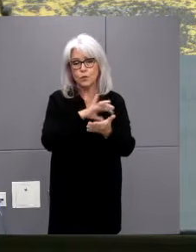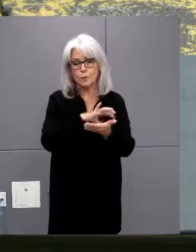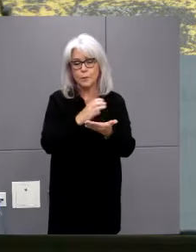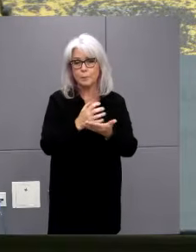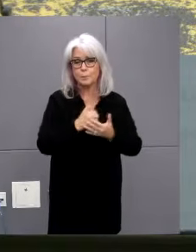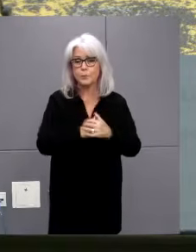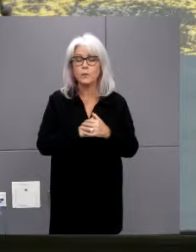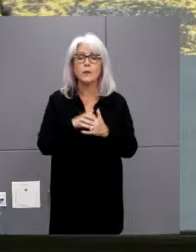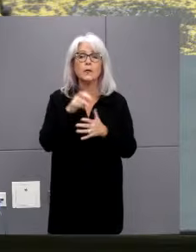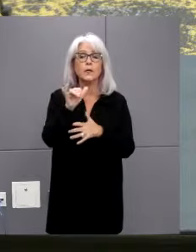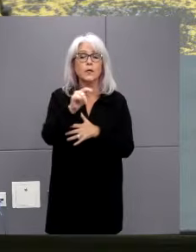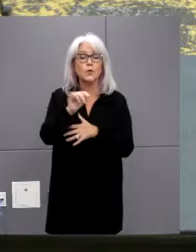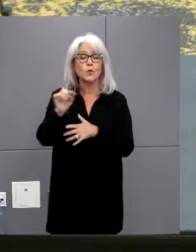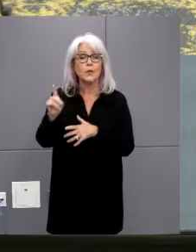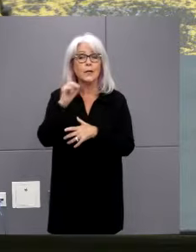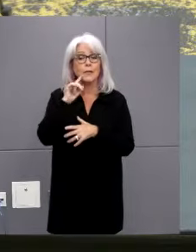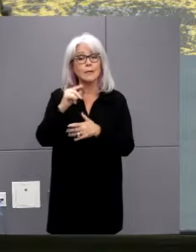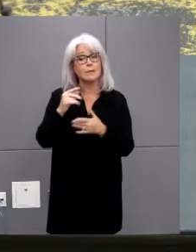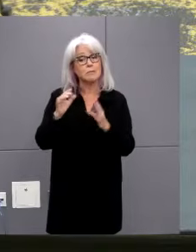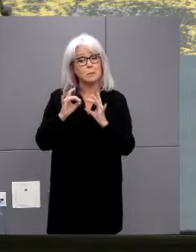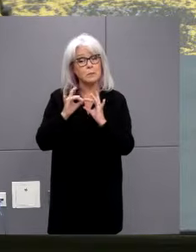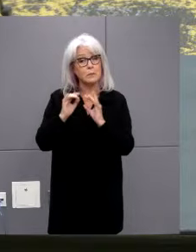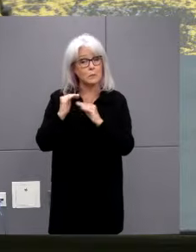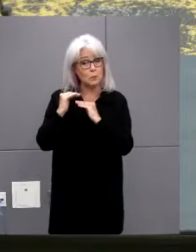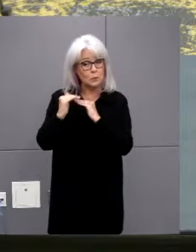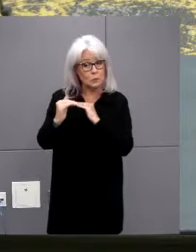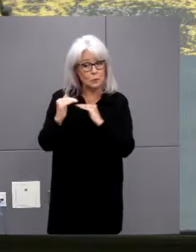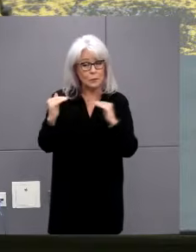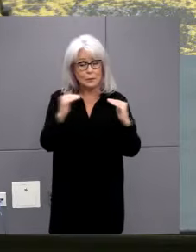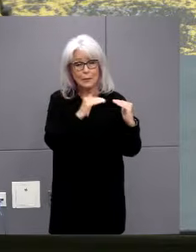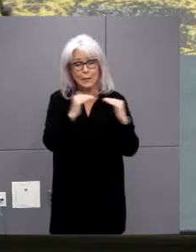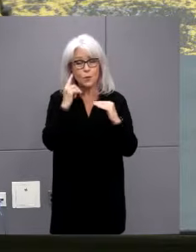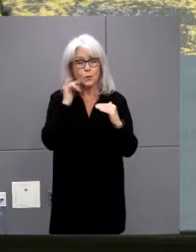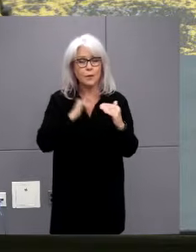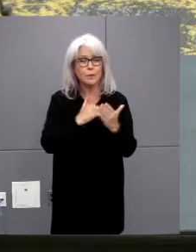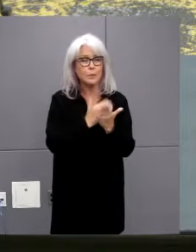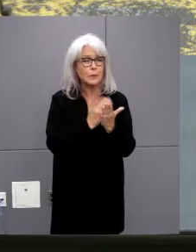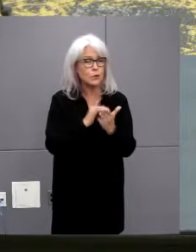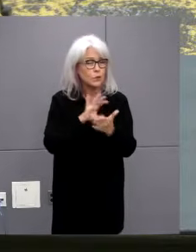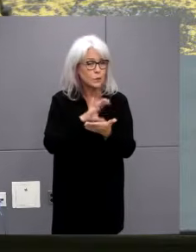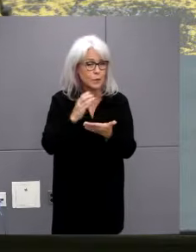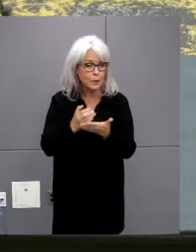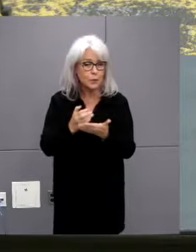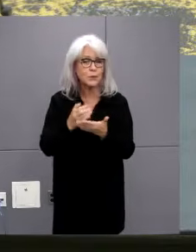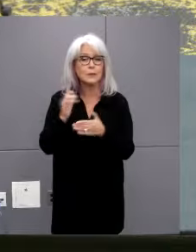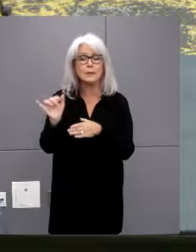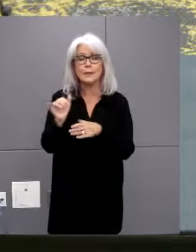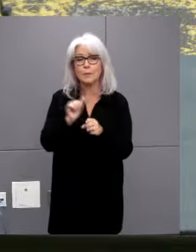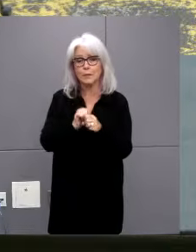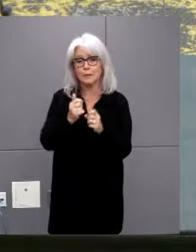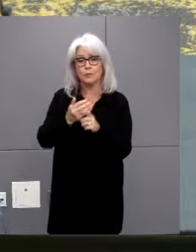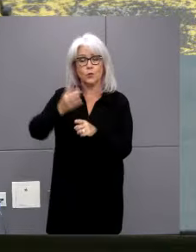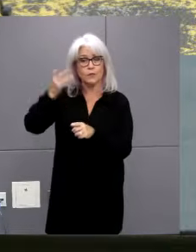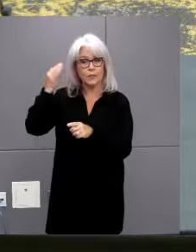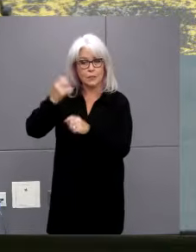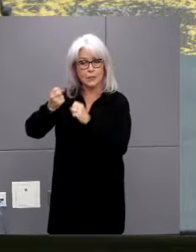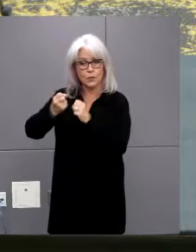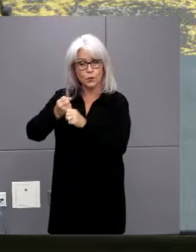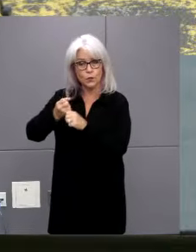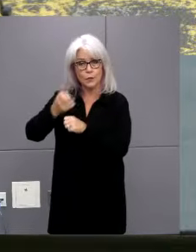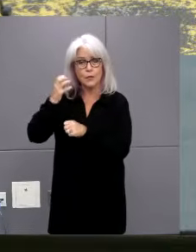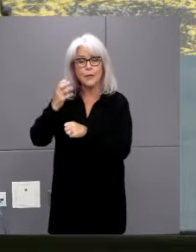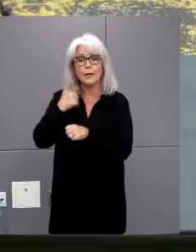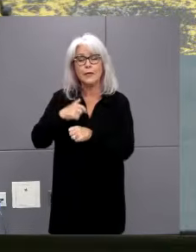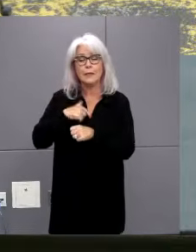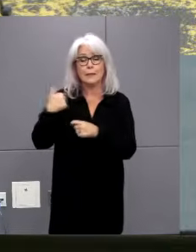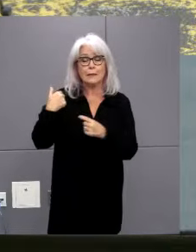Year-to-date expenditures are in line with budgeted amounts and comparable to the budget percentage compared to prior years. And then the accrued payroll has been, ever since